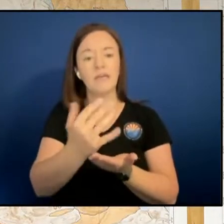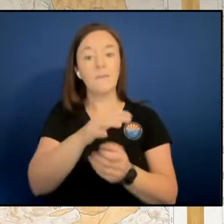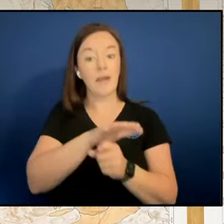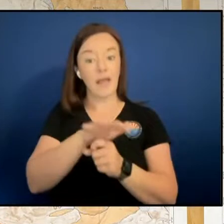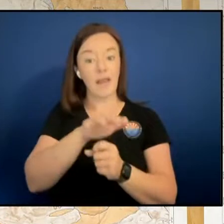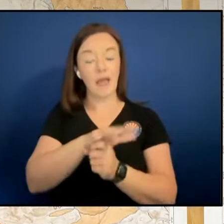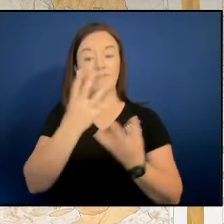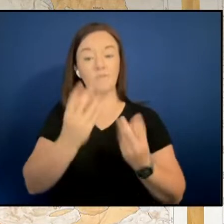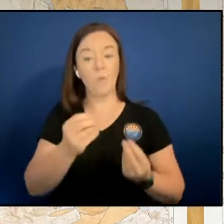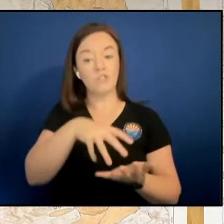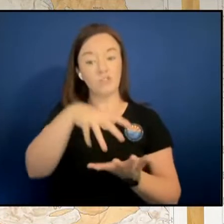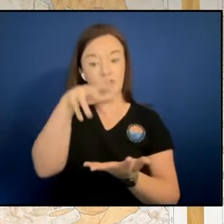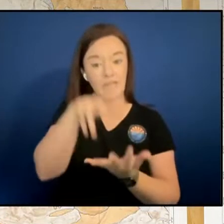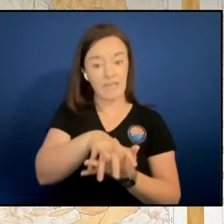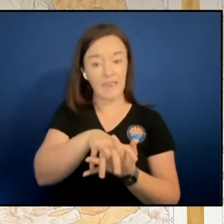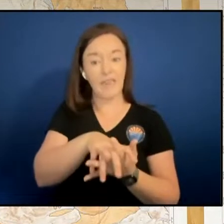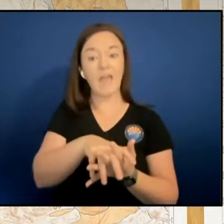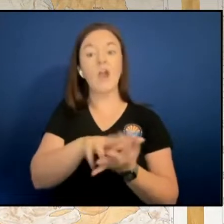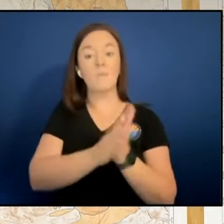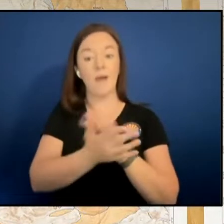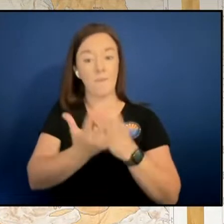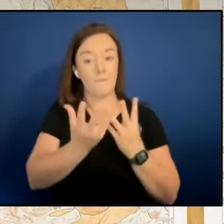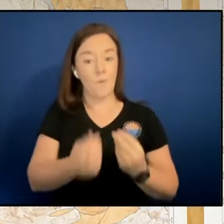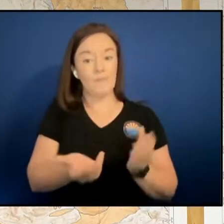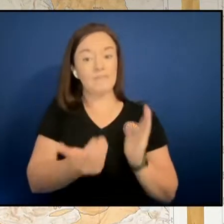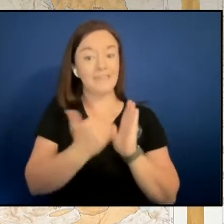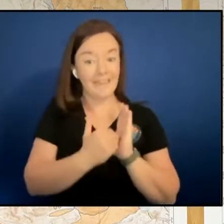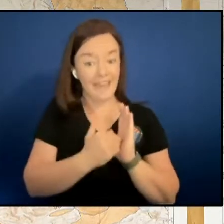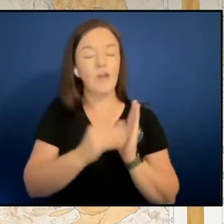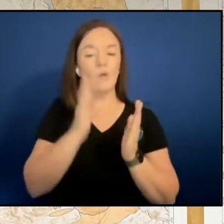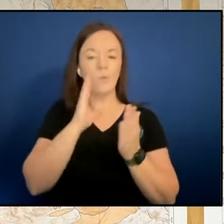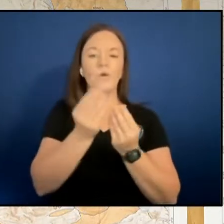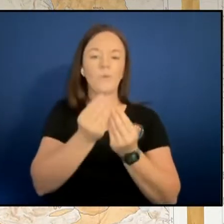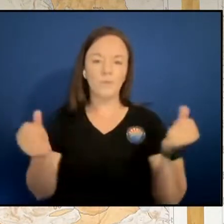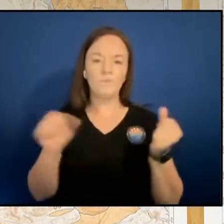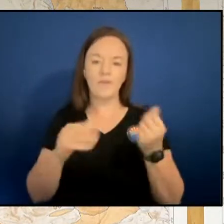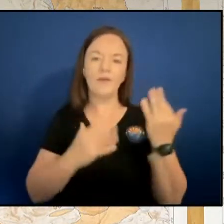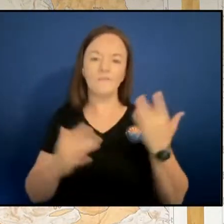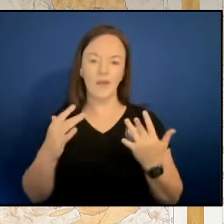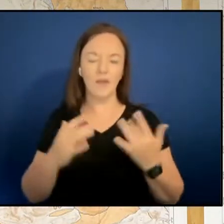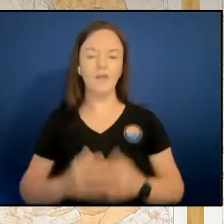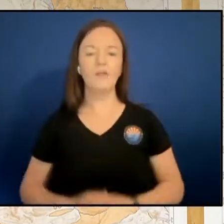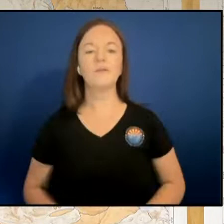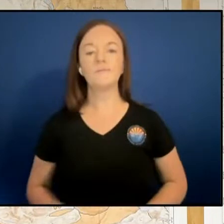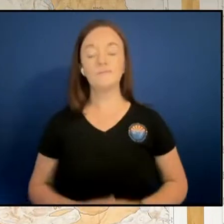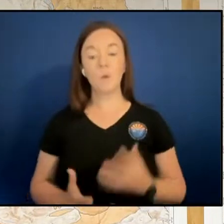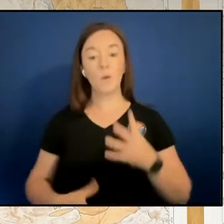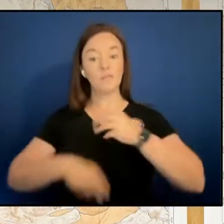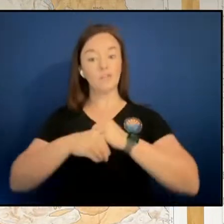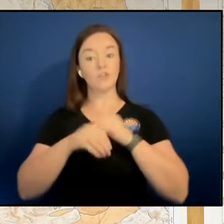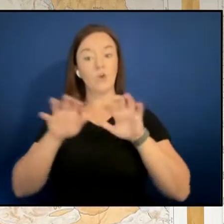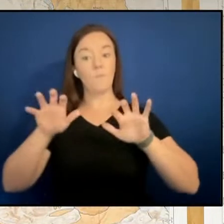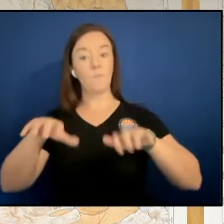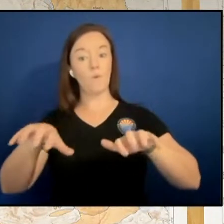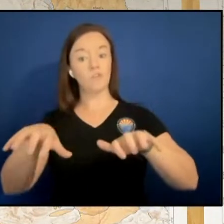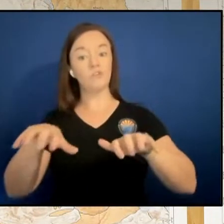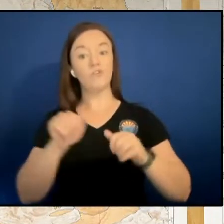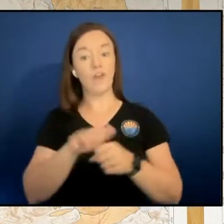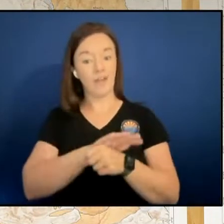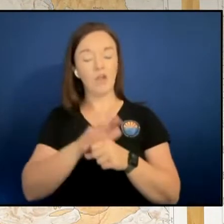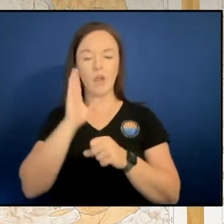that organic material, that will put that out. So moisture in that area above what we got yesterday would be highly beneficial. All